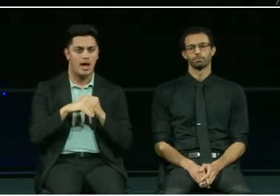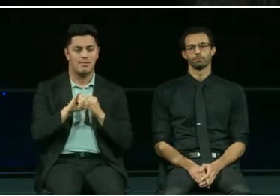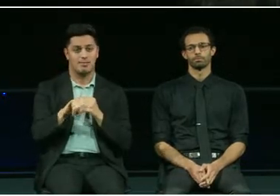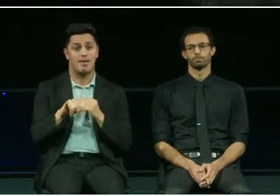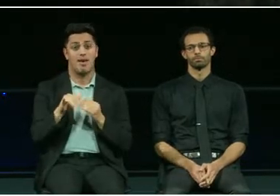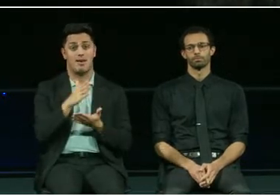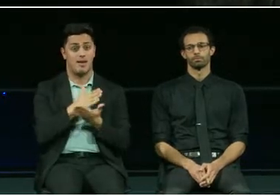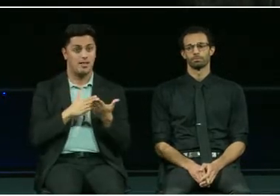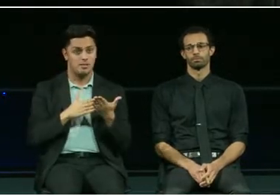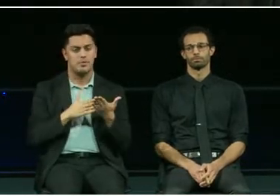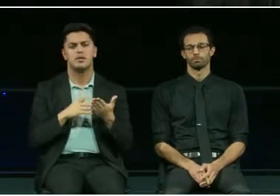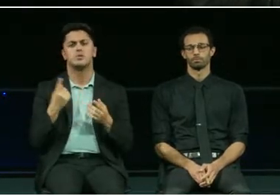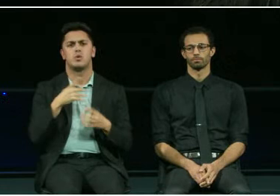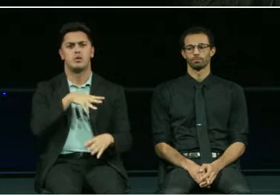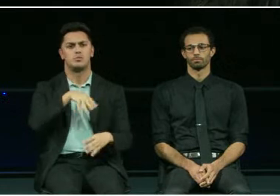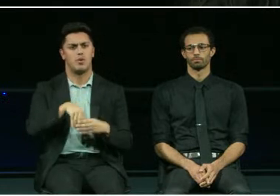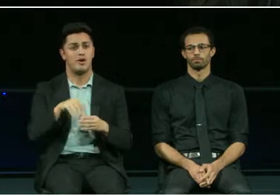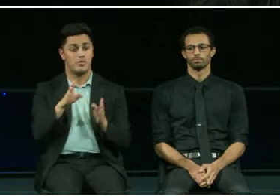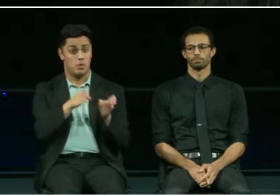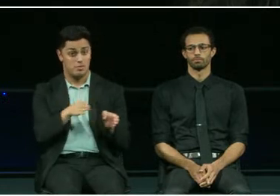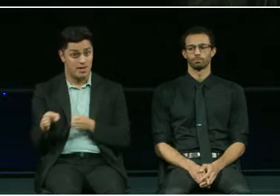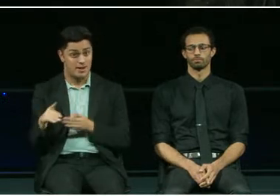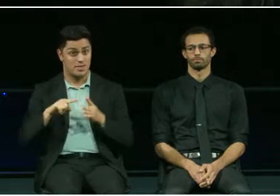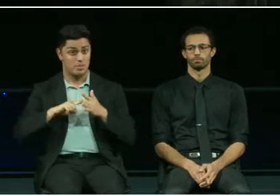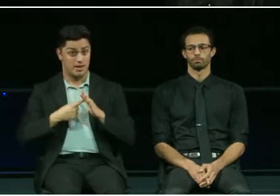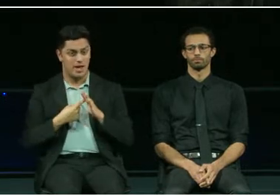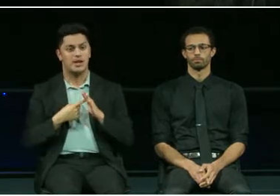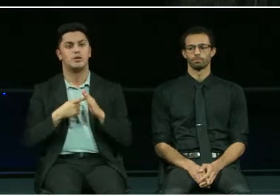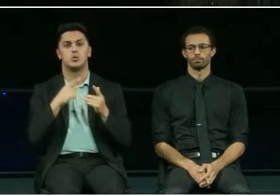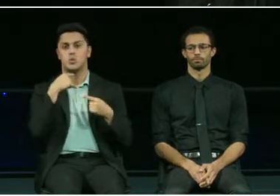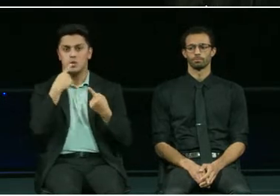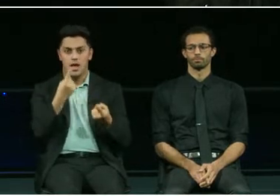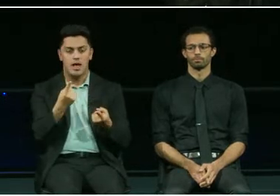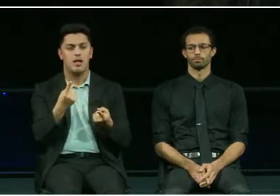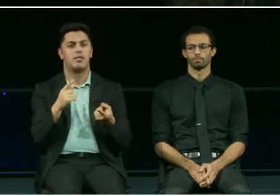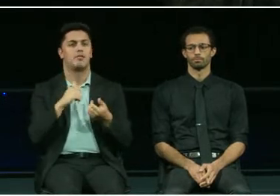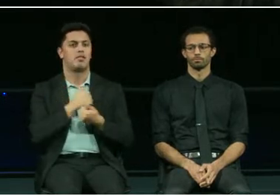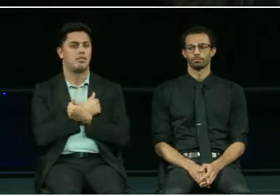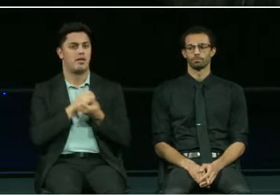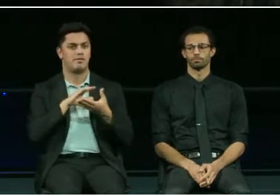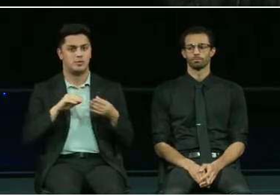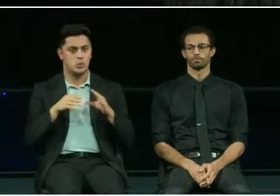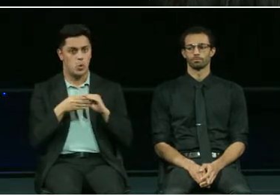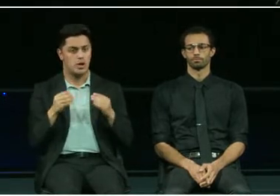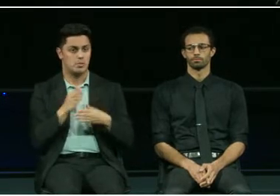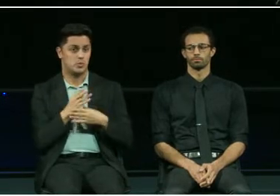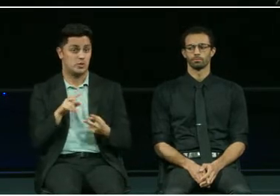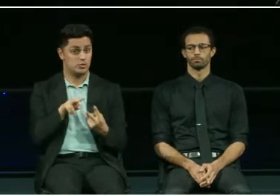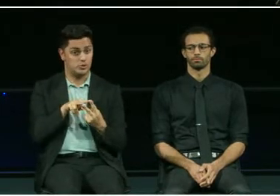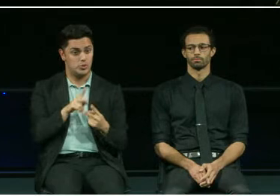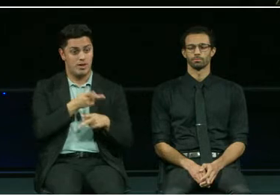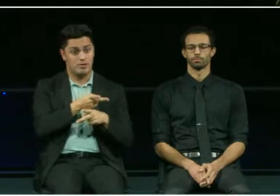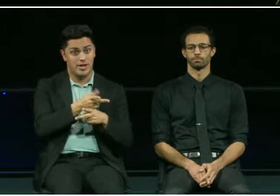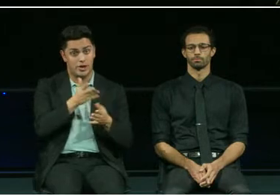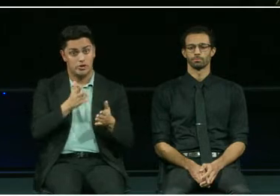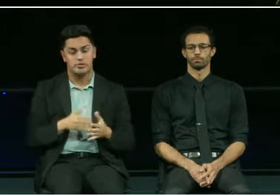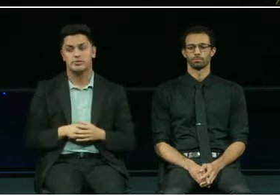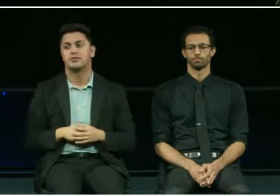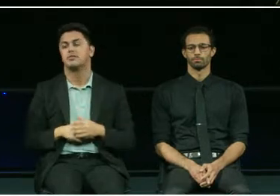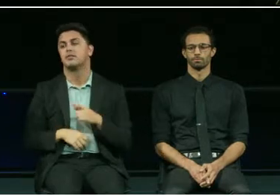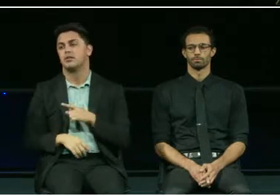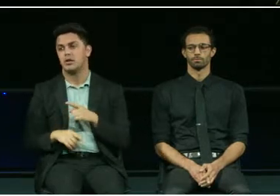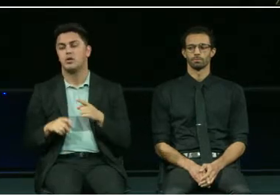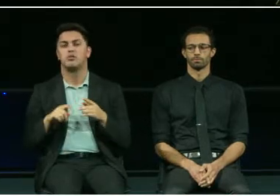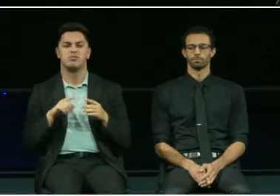element, or was that always part of your plan in the beginning to tell this love story between the two caretakers? It actually sort of unraveled as